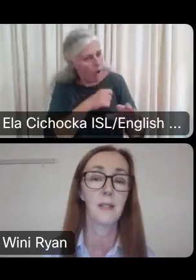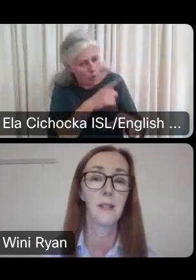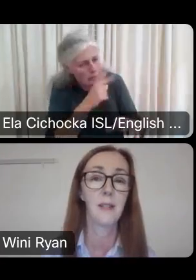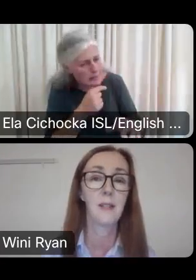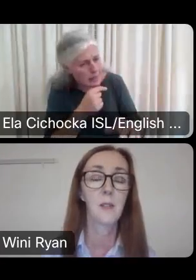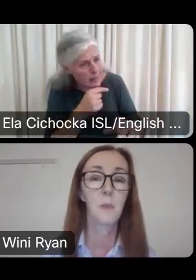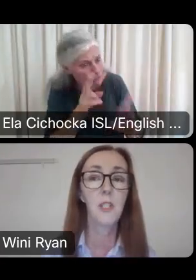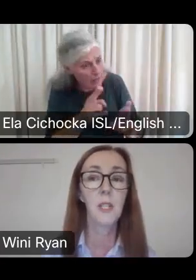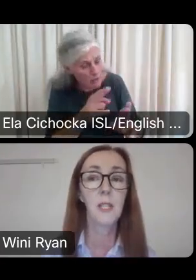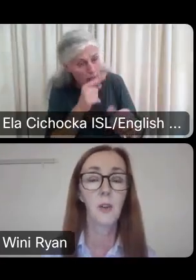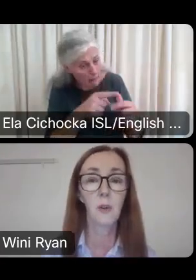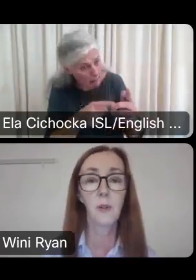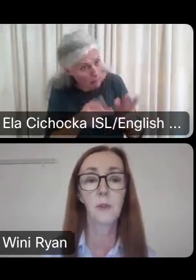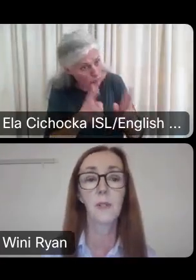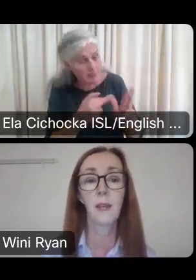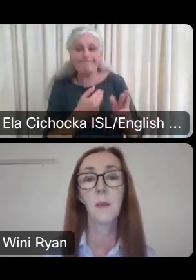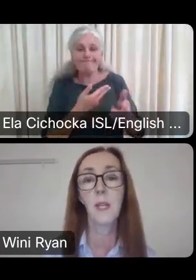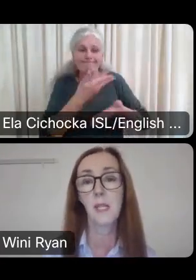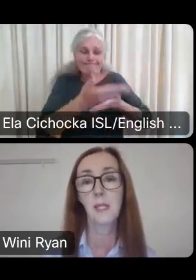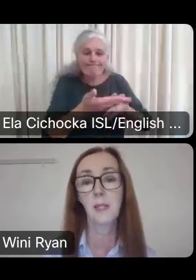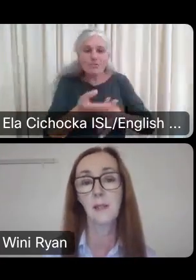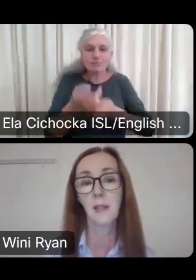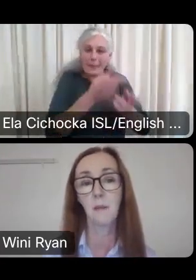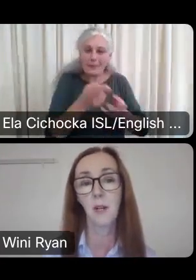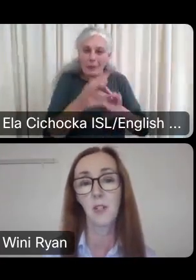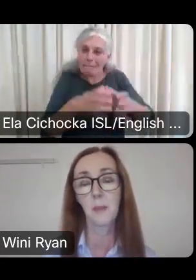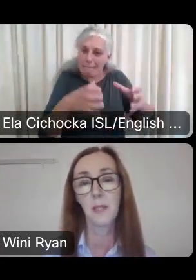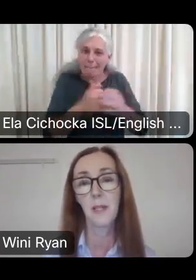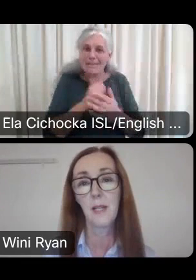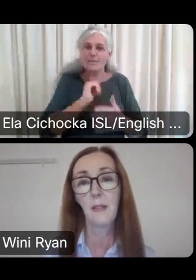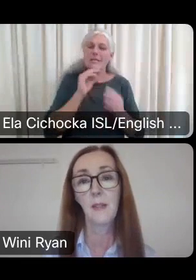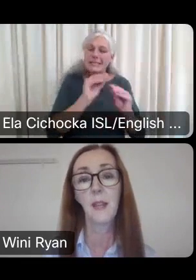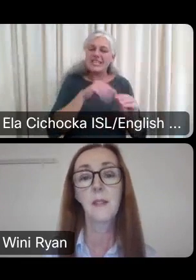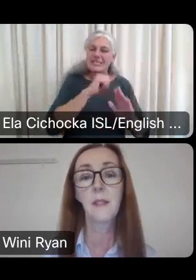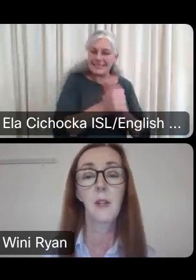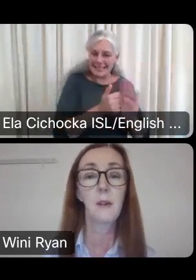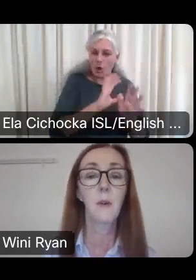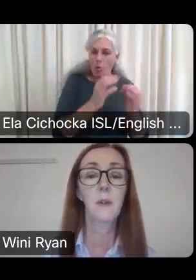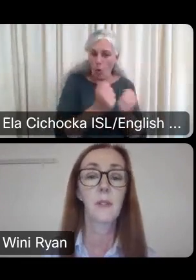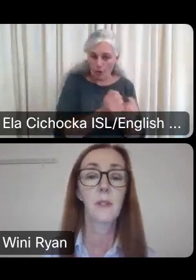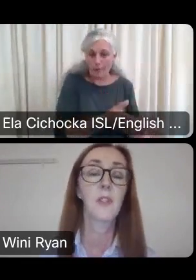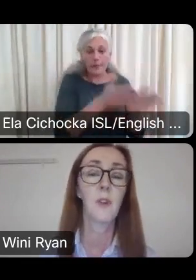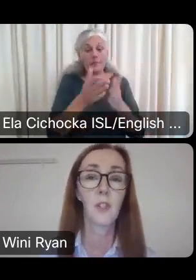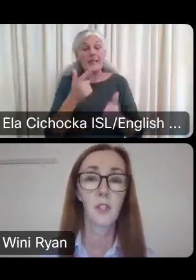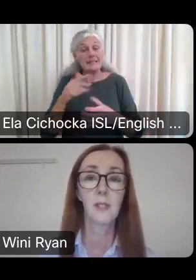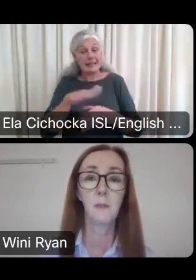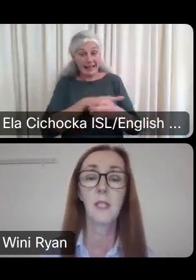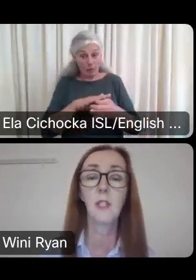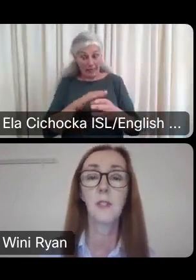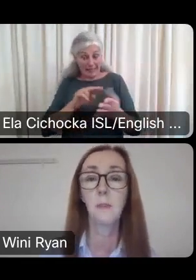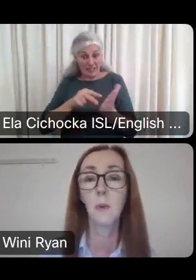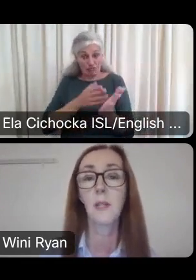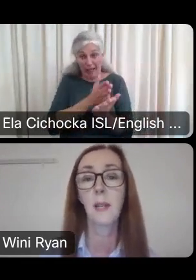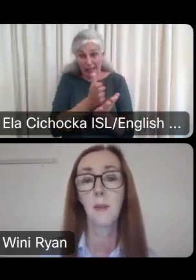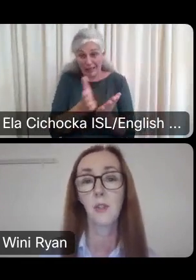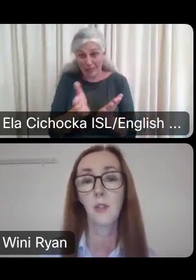understanding. So we teach all of those communication skills in our workshops. The second area we focus on is strategies, and we teach